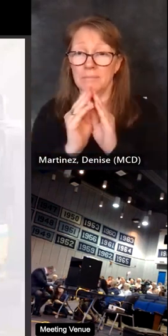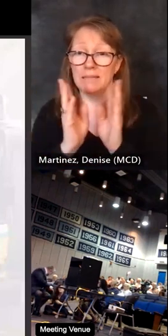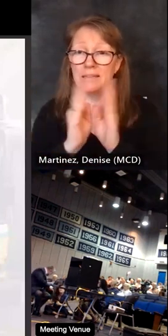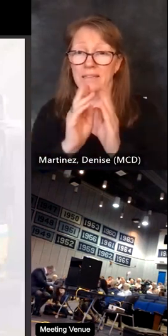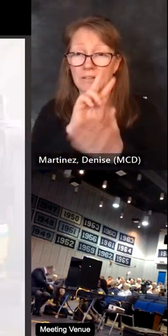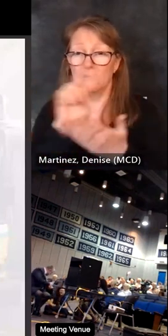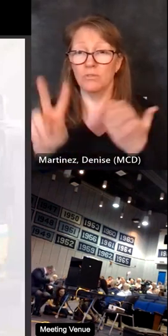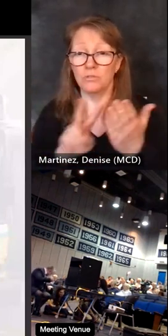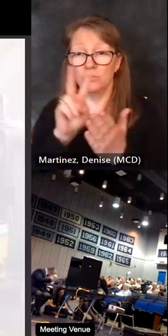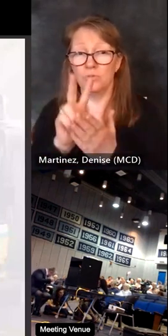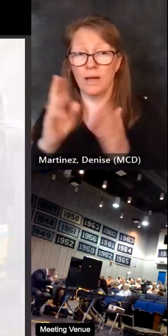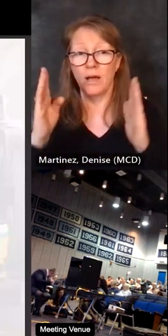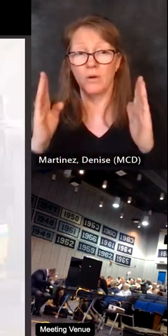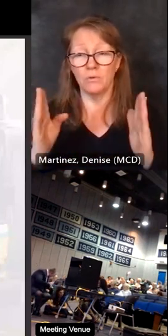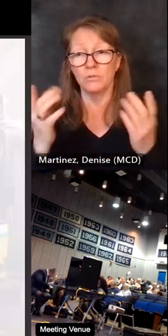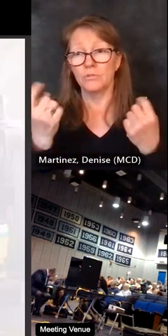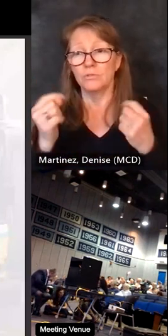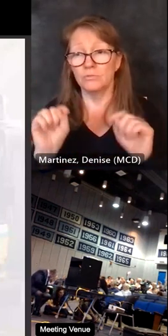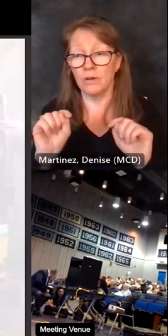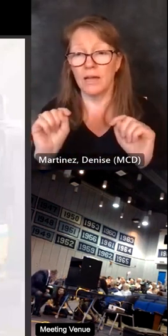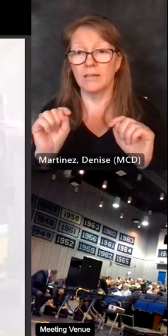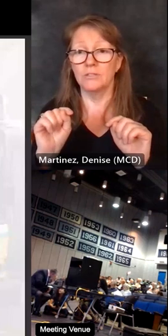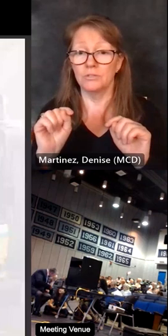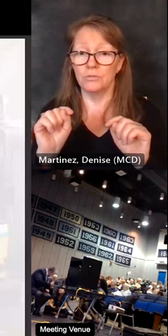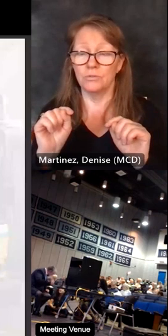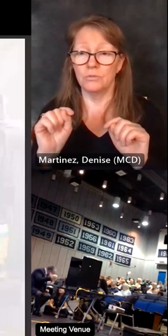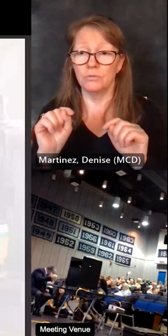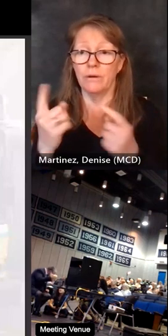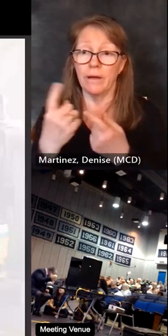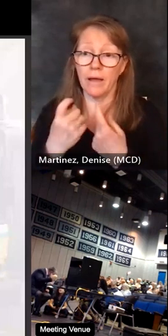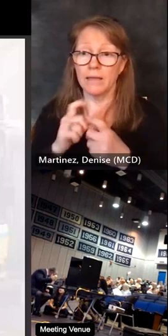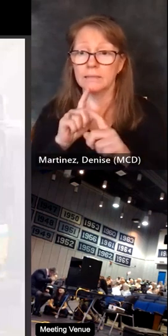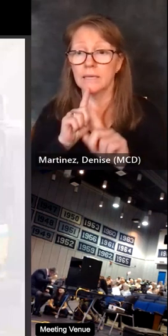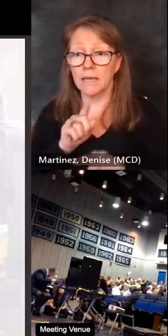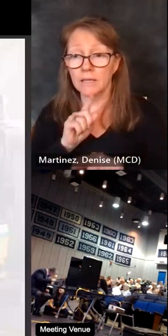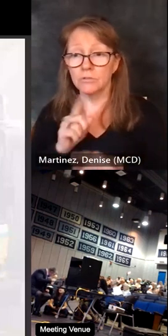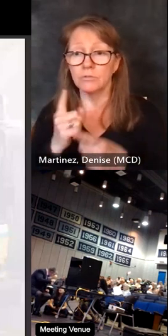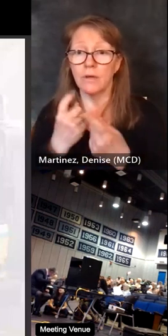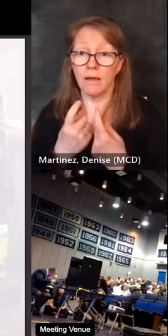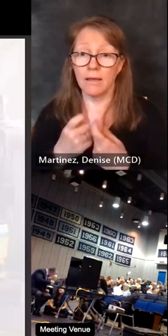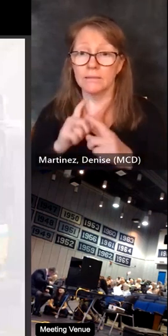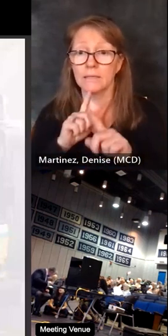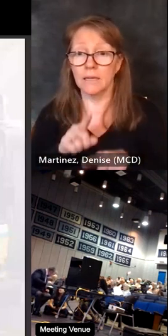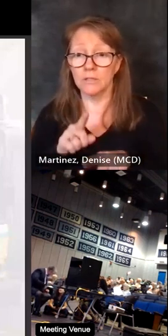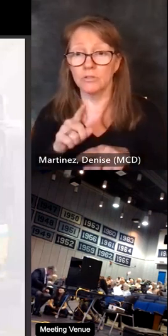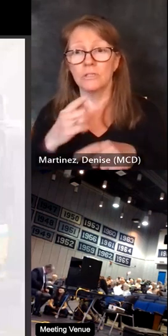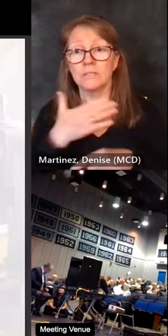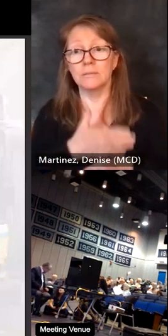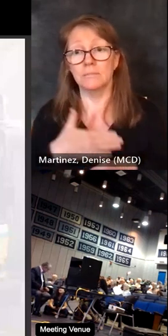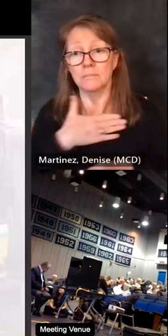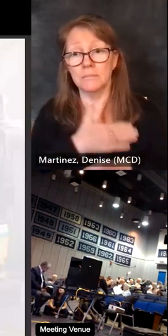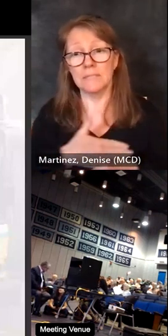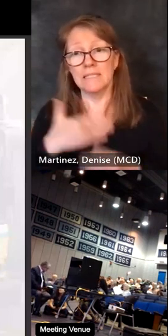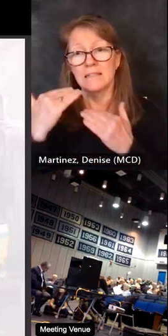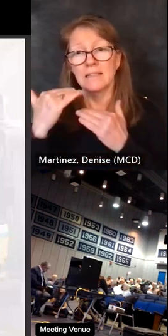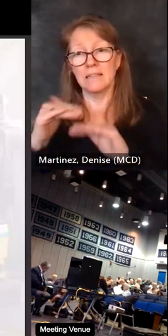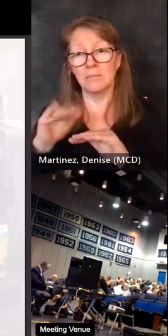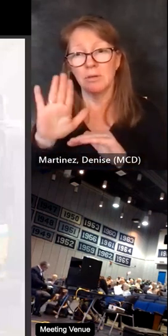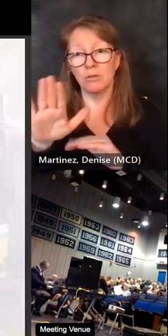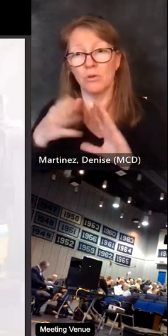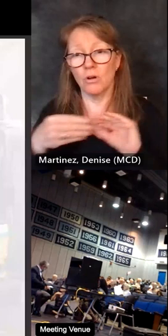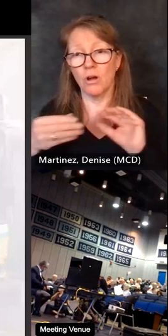2 hours. You know, we'll try to get to everybody's questions. We'll just ask people when we get there to try to limit your comments to a